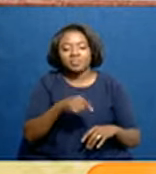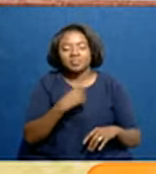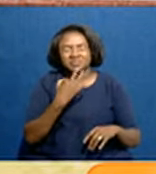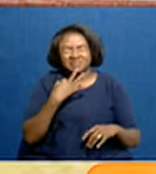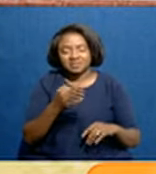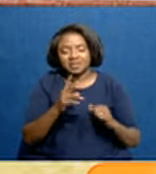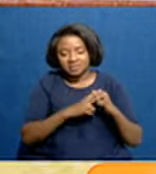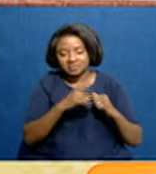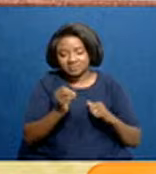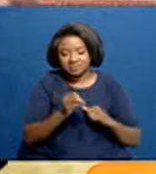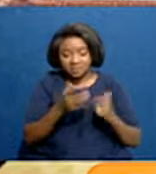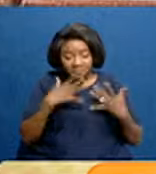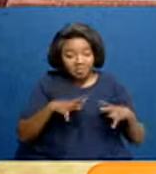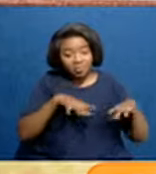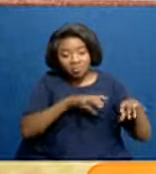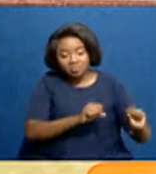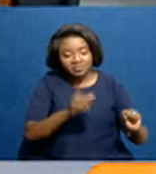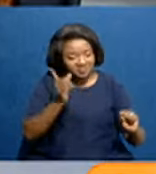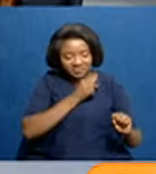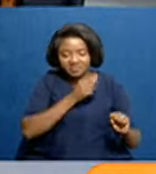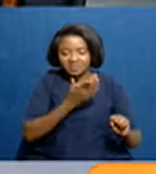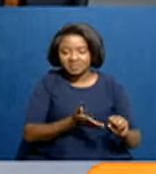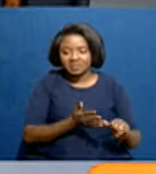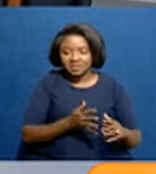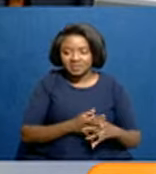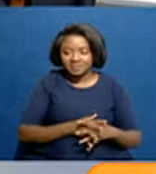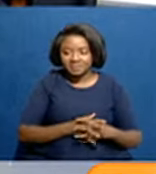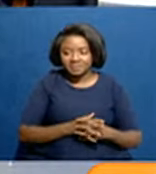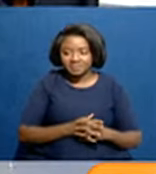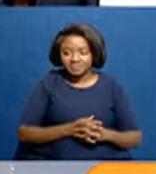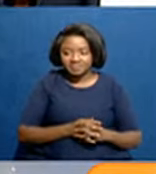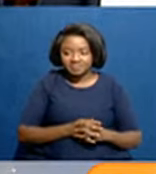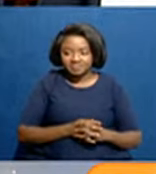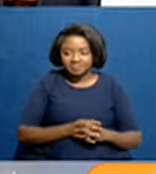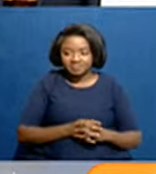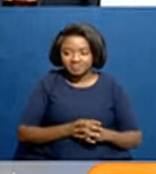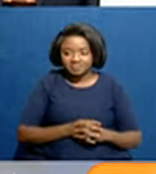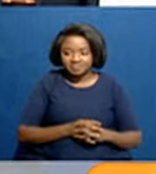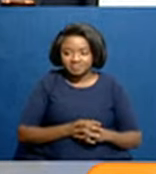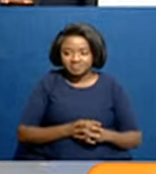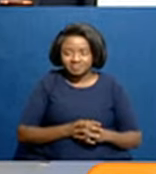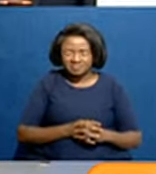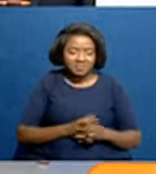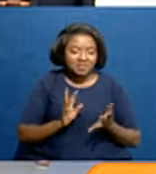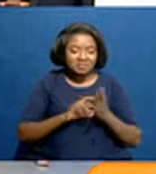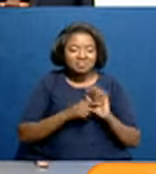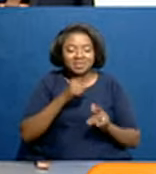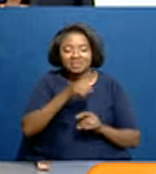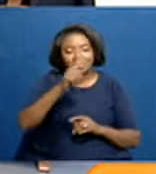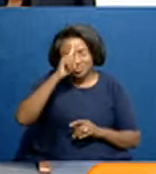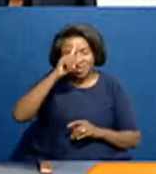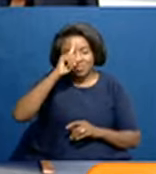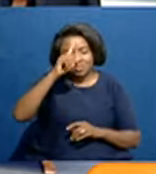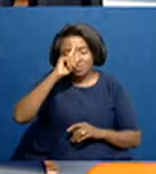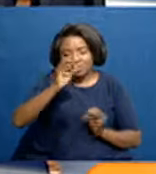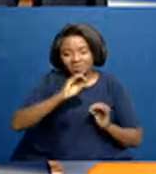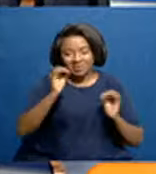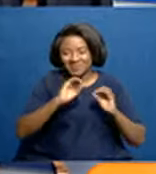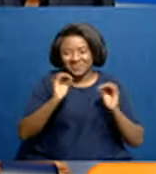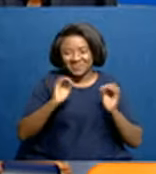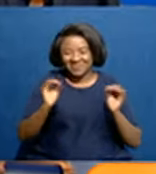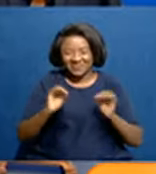1,370 units. Are they occupied? Yes. They're all occupied? Absolutely. Wow. So this is not Hekaya Zabunwasi.